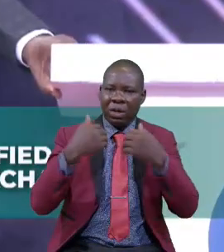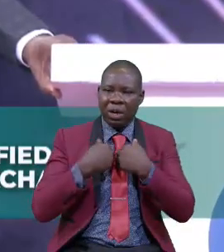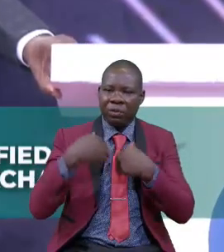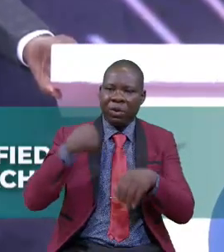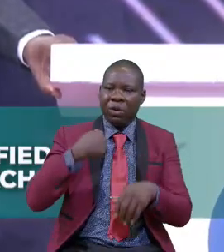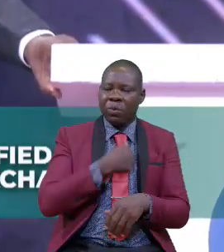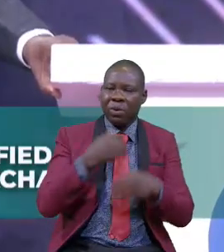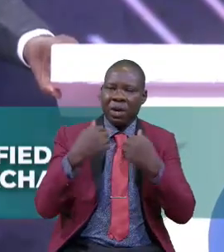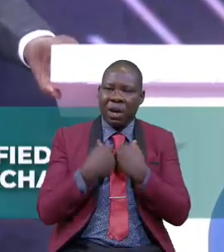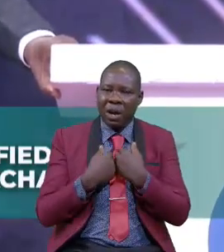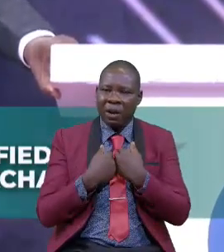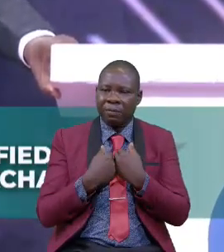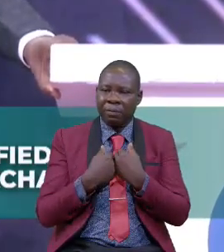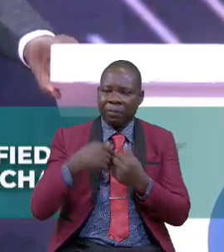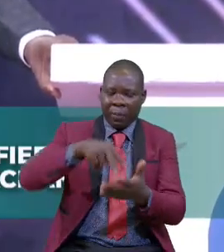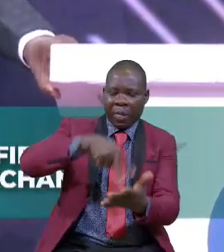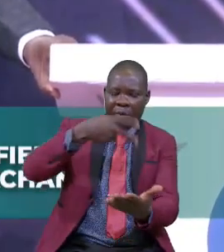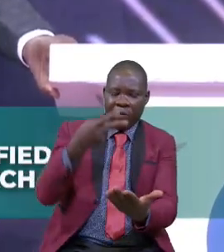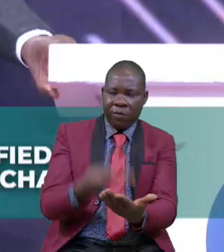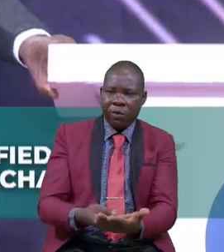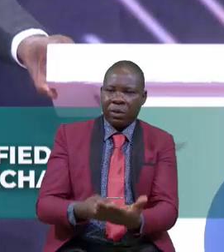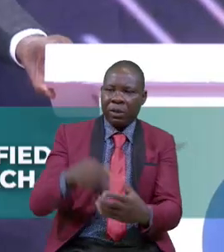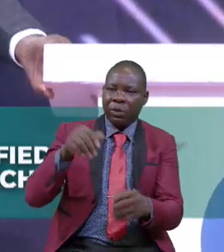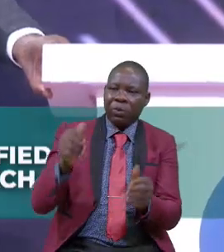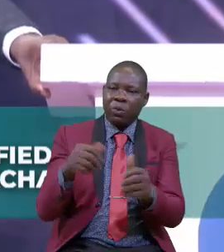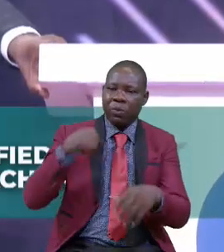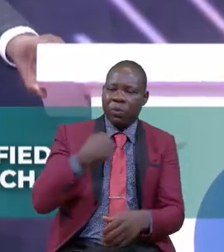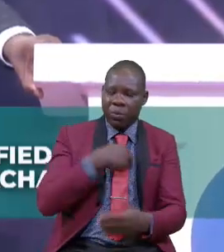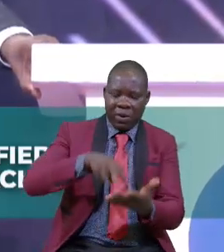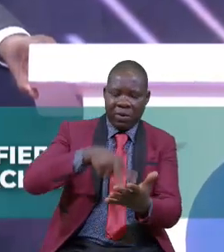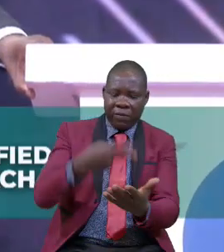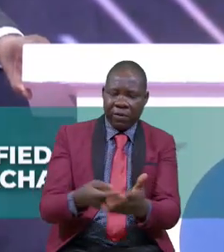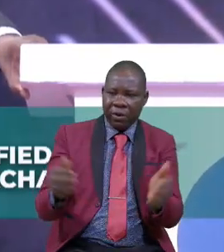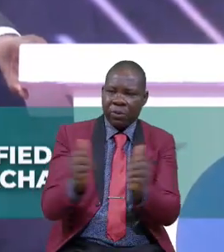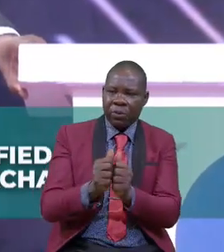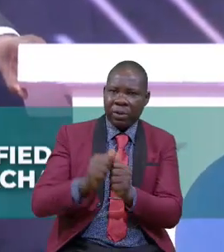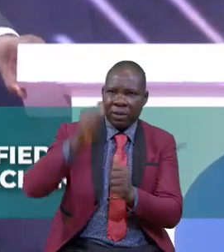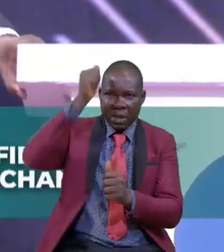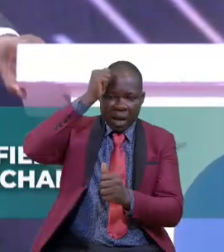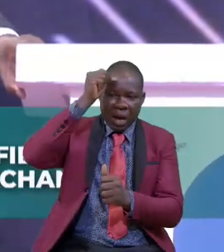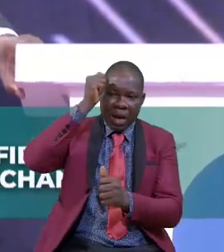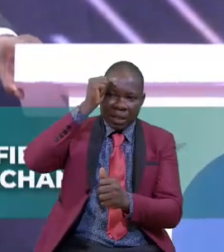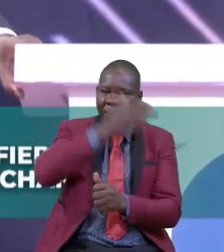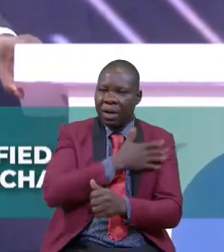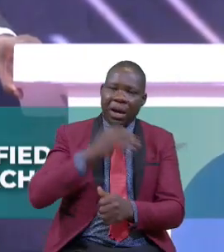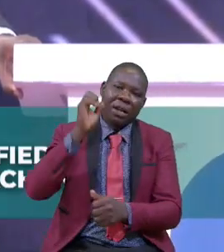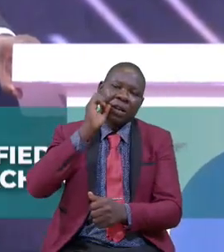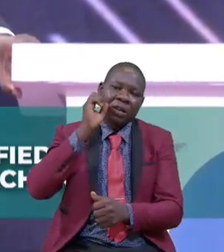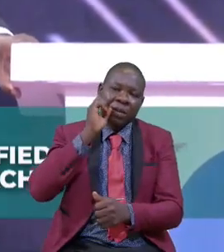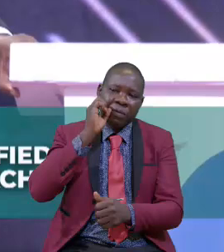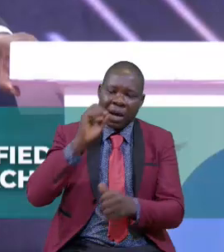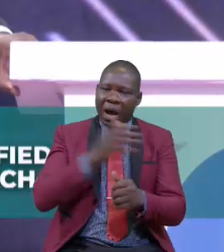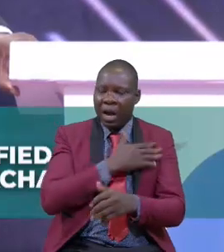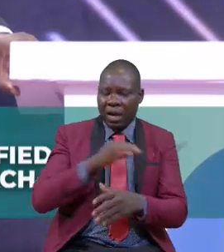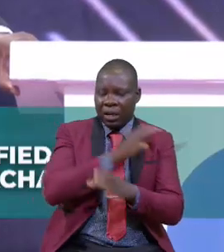We fell with Adam and Eve. And now Christ came from heaven. He took our fall